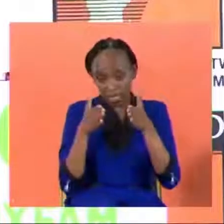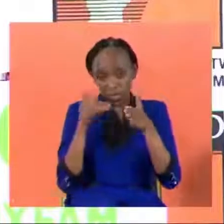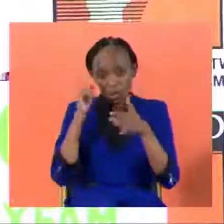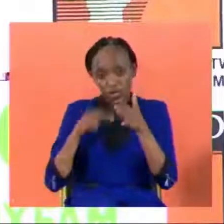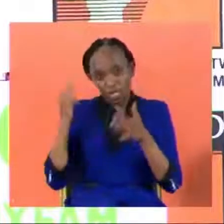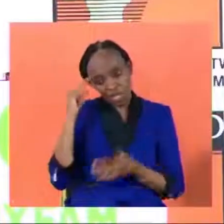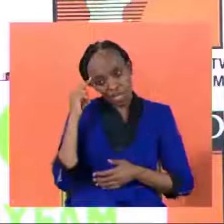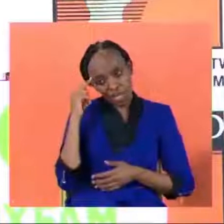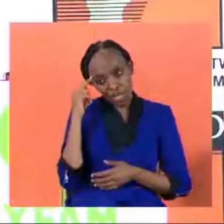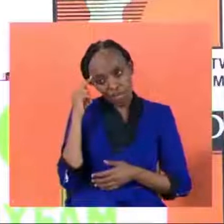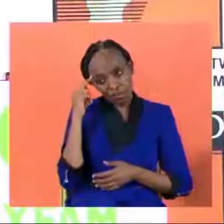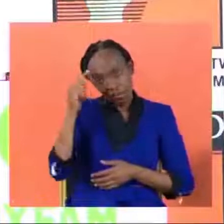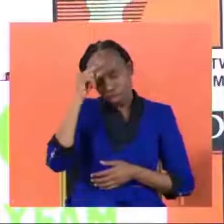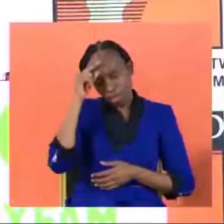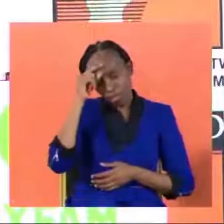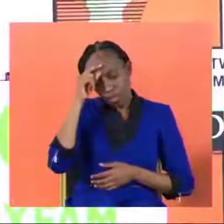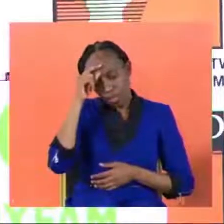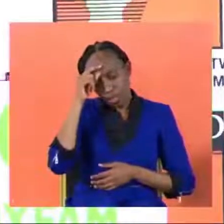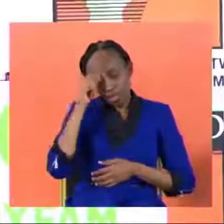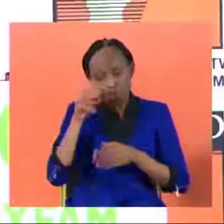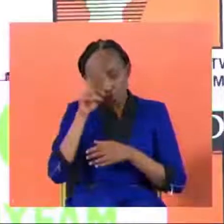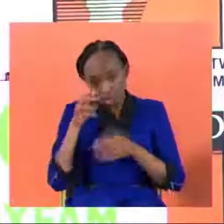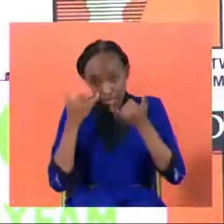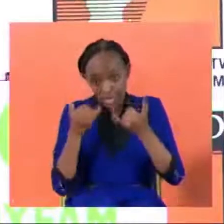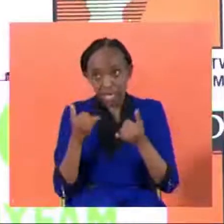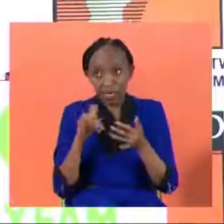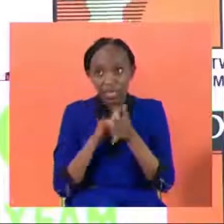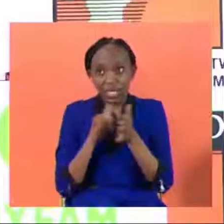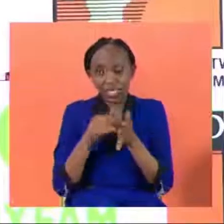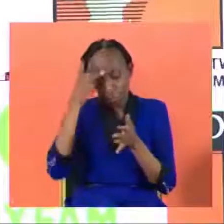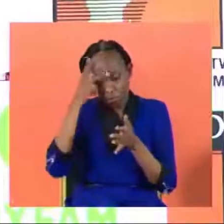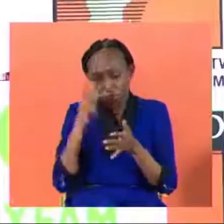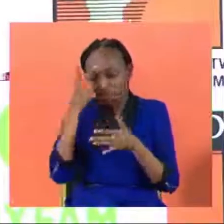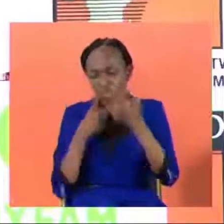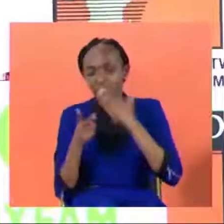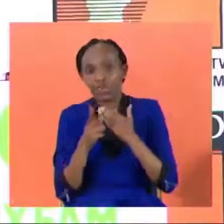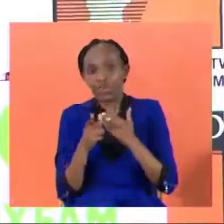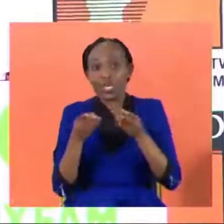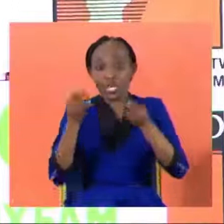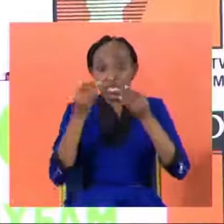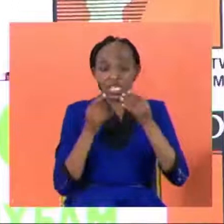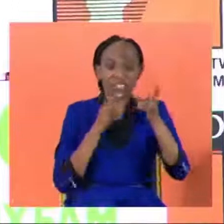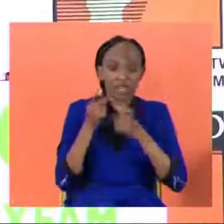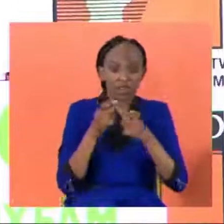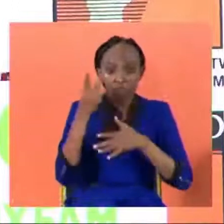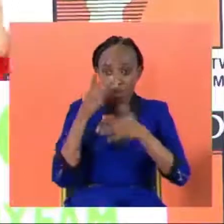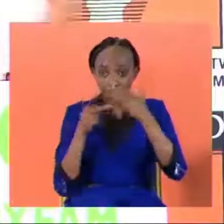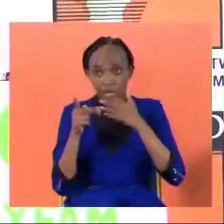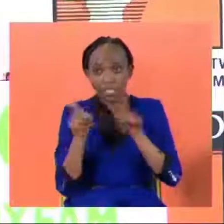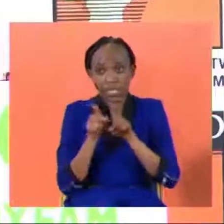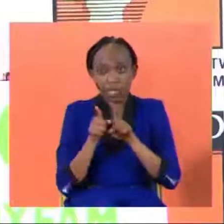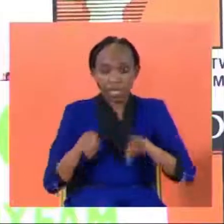think governments should look at right now. That gives the policy perspective, it gives the regulators perspective, it gives